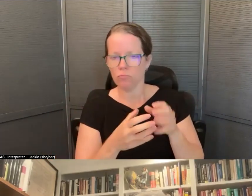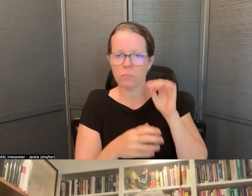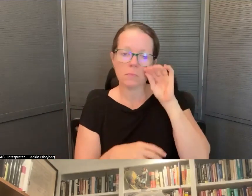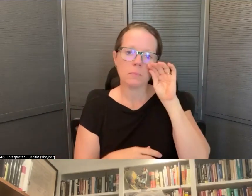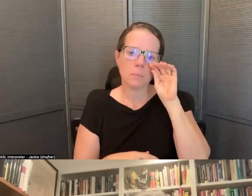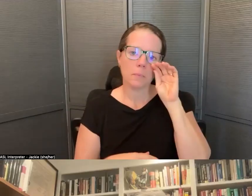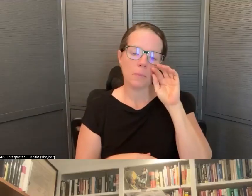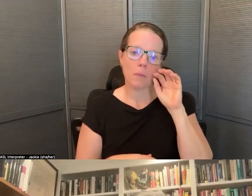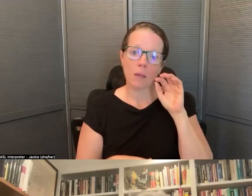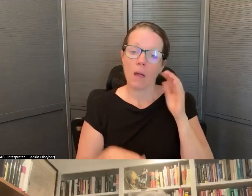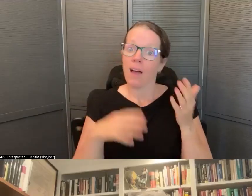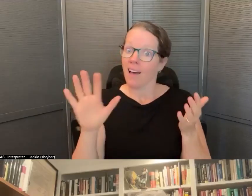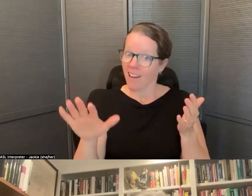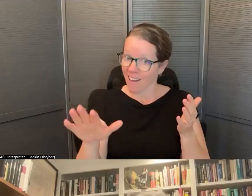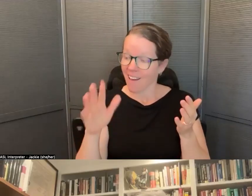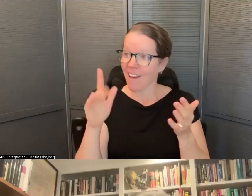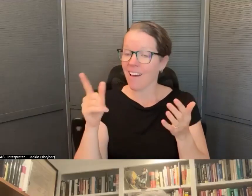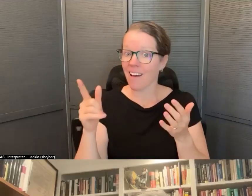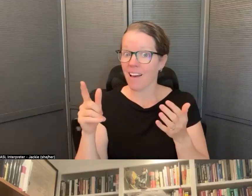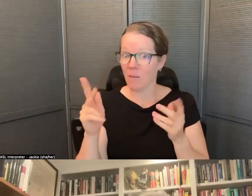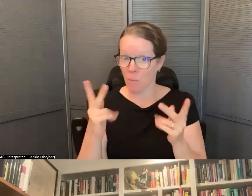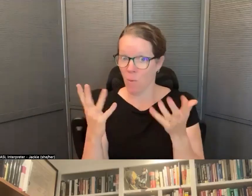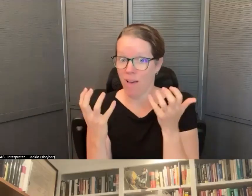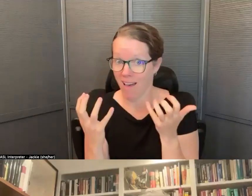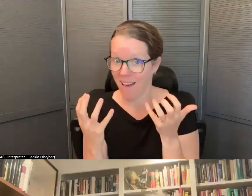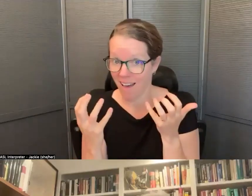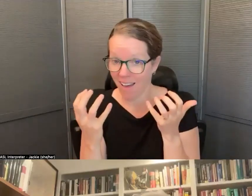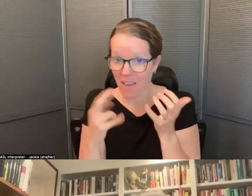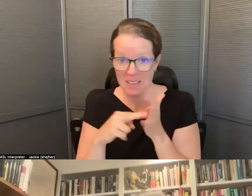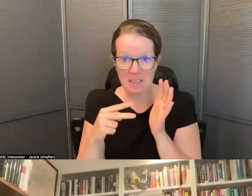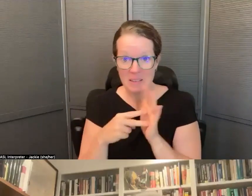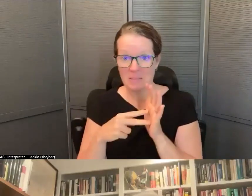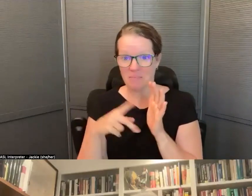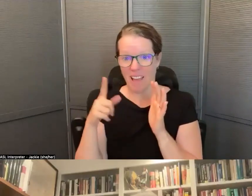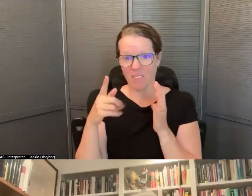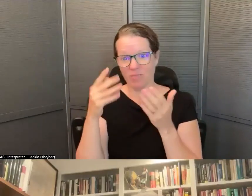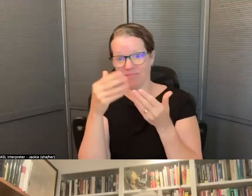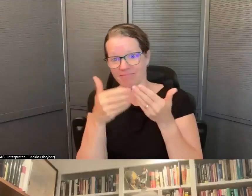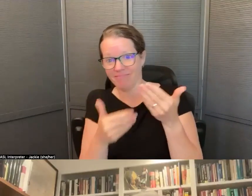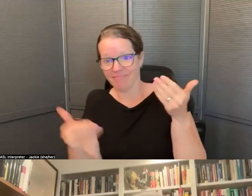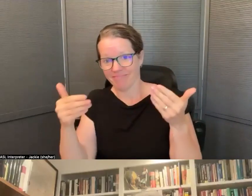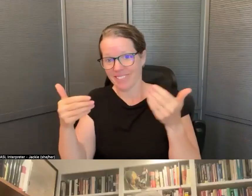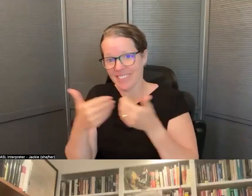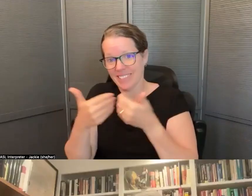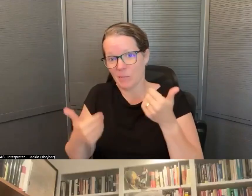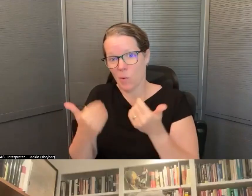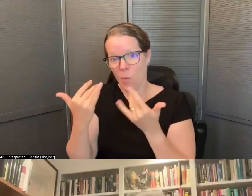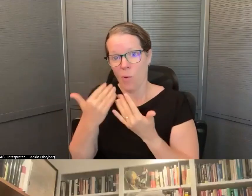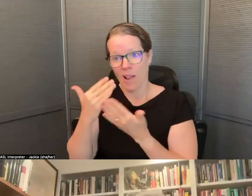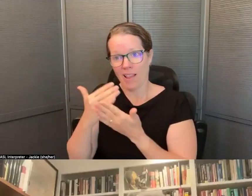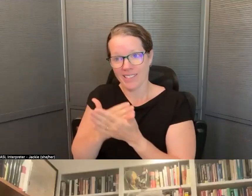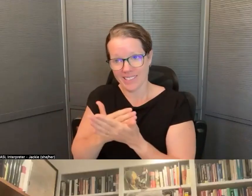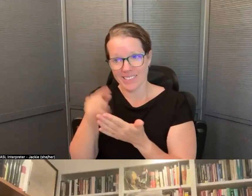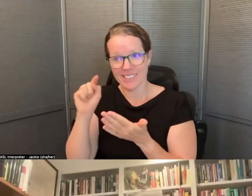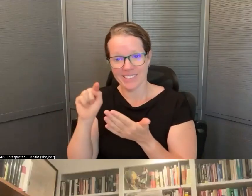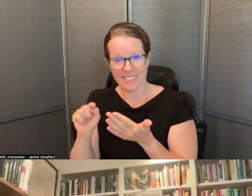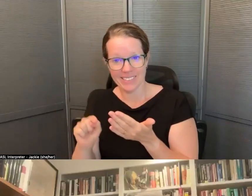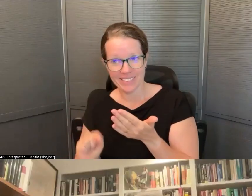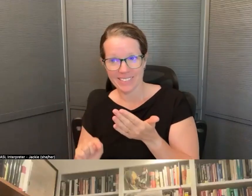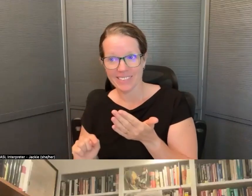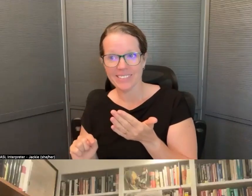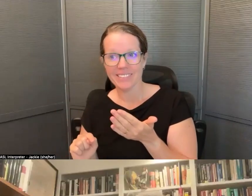some had to wait for the next cohort. And we're still seeing it. People are still asking and demanding.